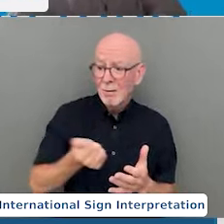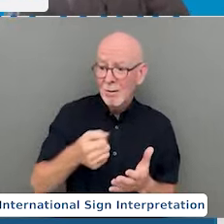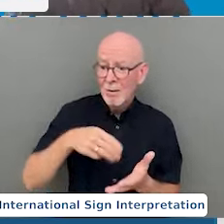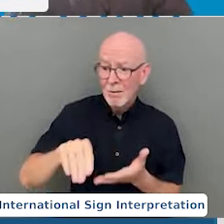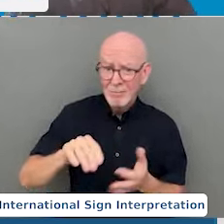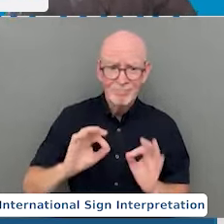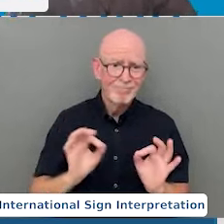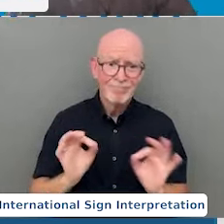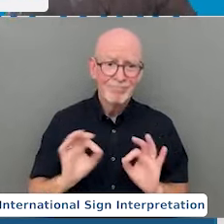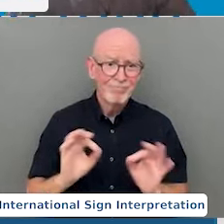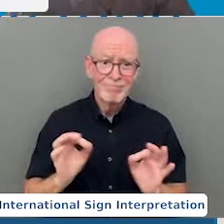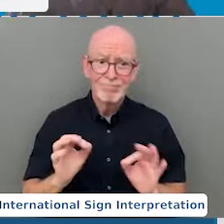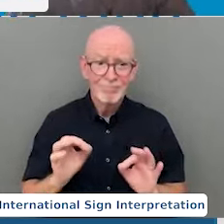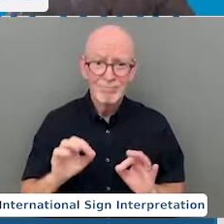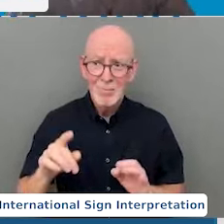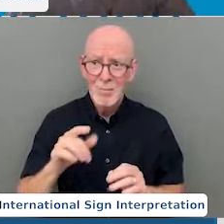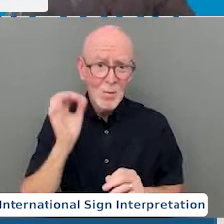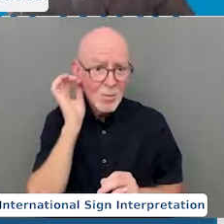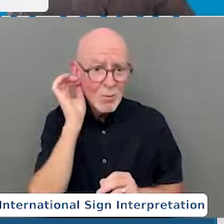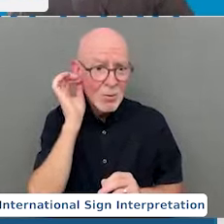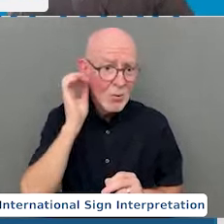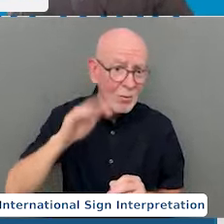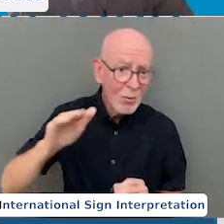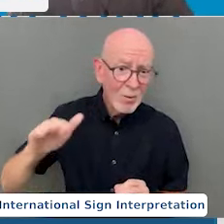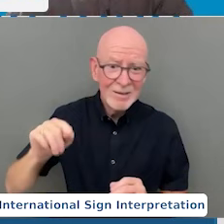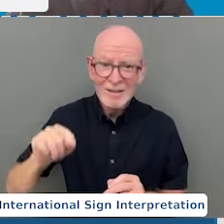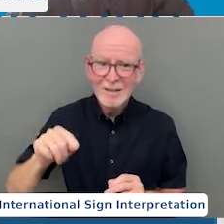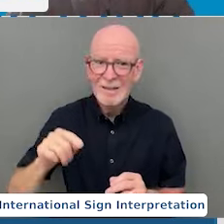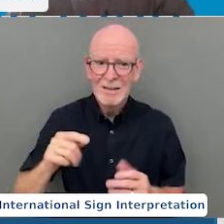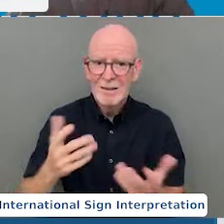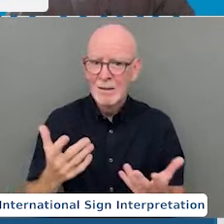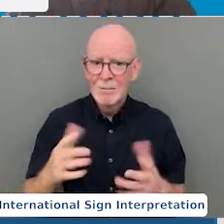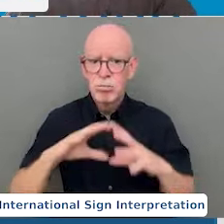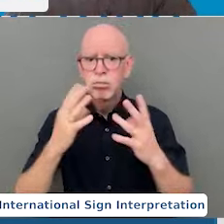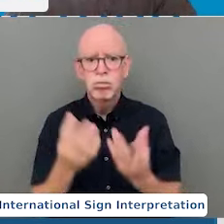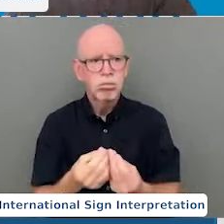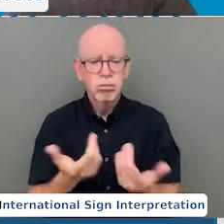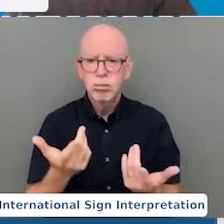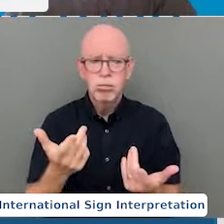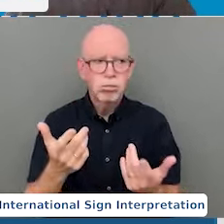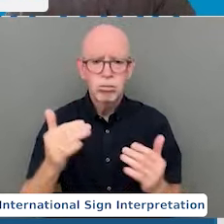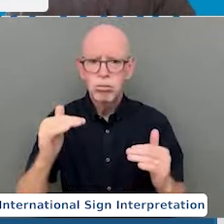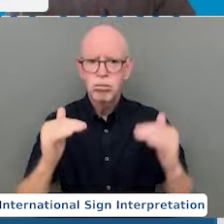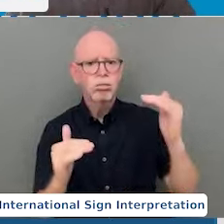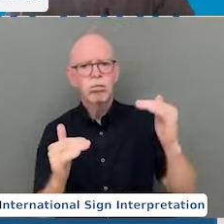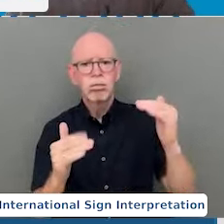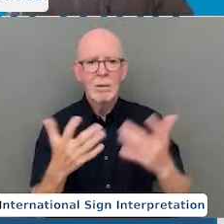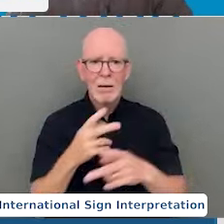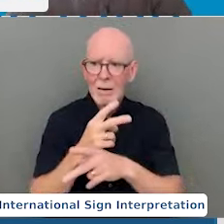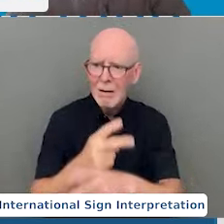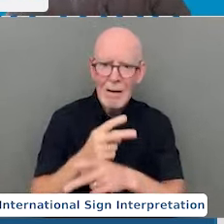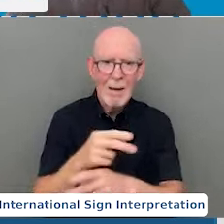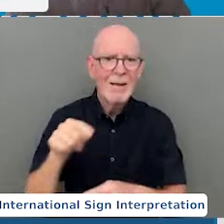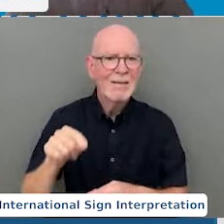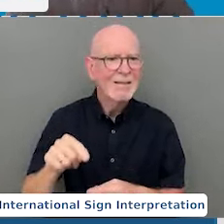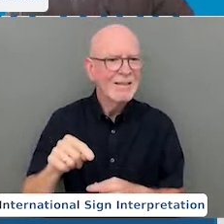or work to provide care and support. Very often, and we know that the majority of this unpaid care and